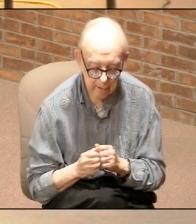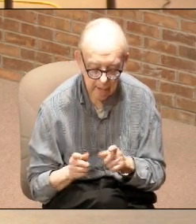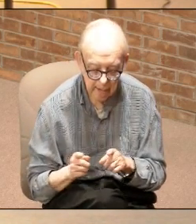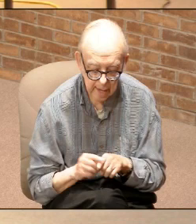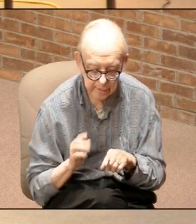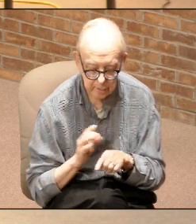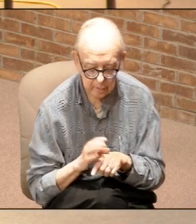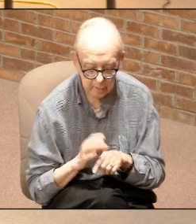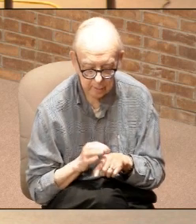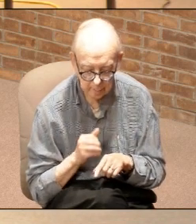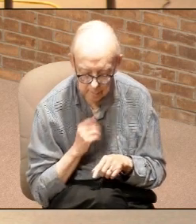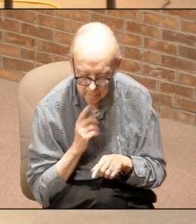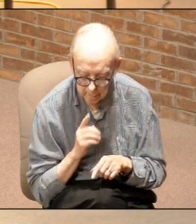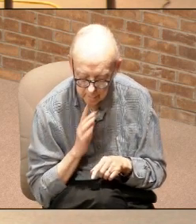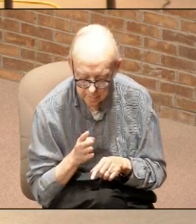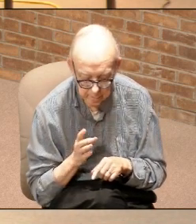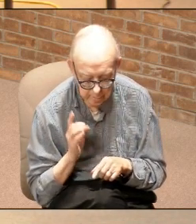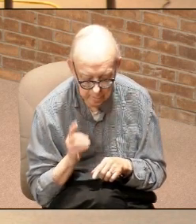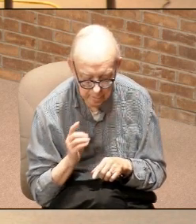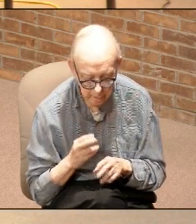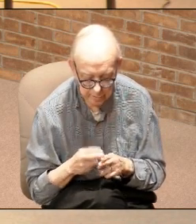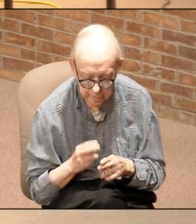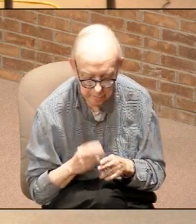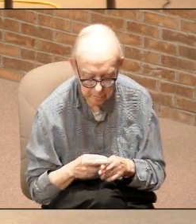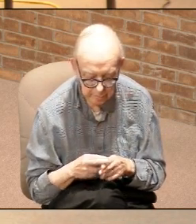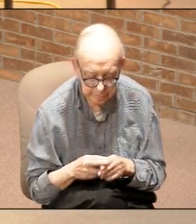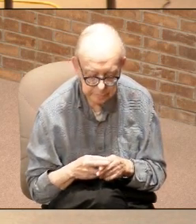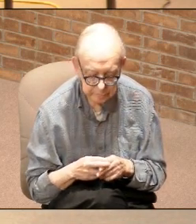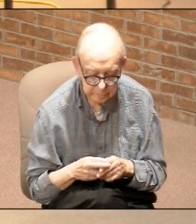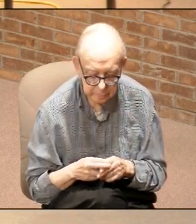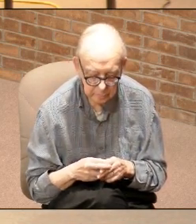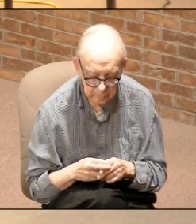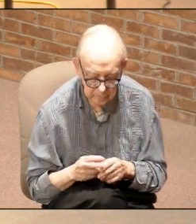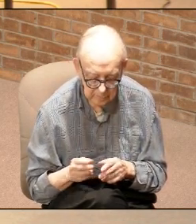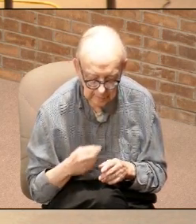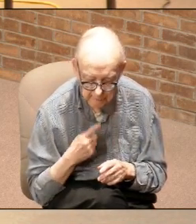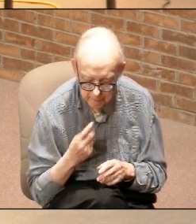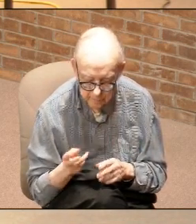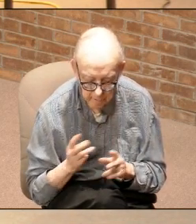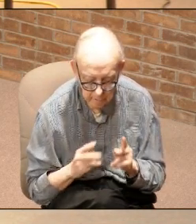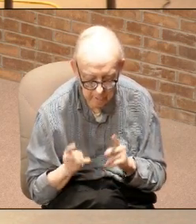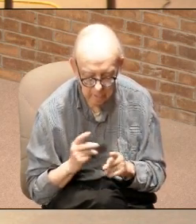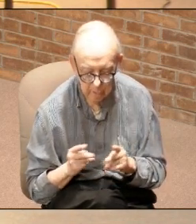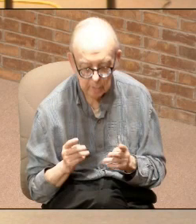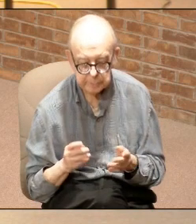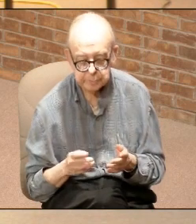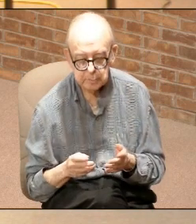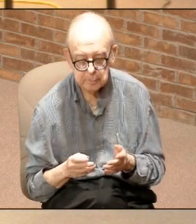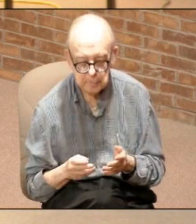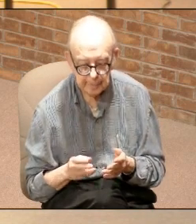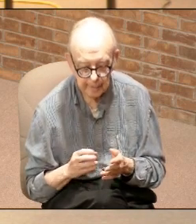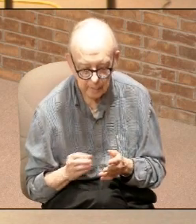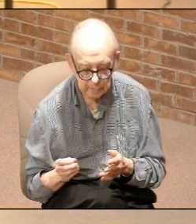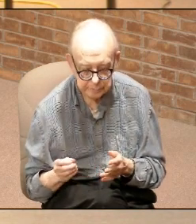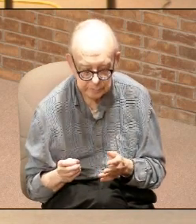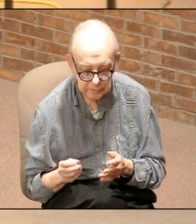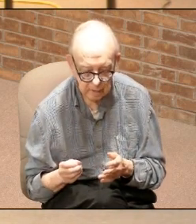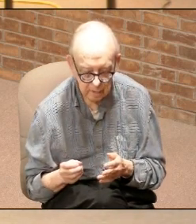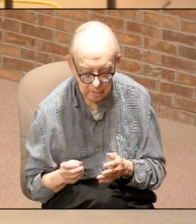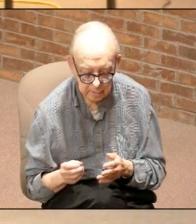church we're not talking denomination or church building we're talking people in there and so